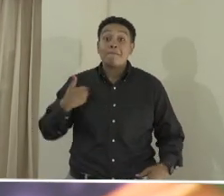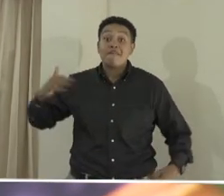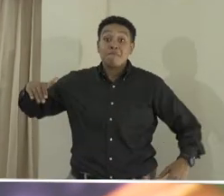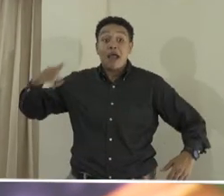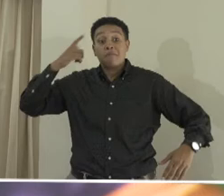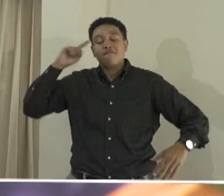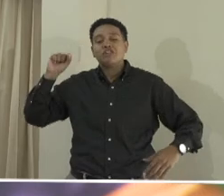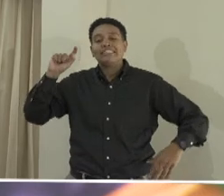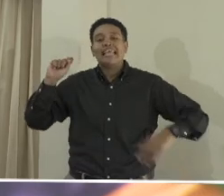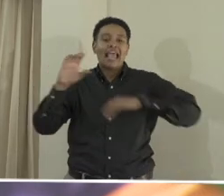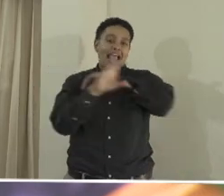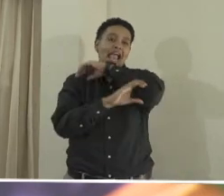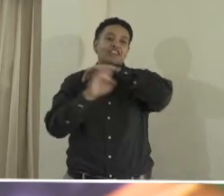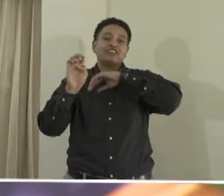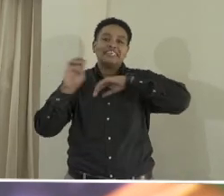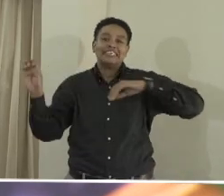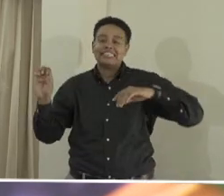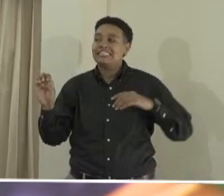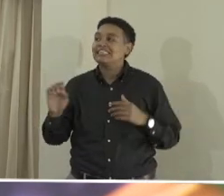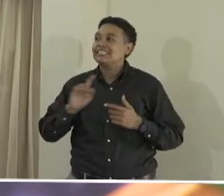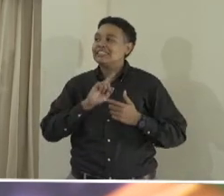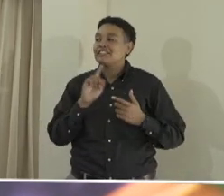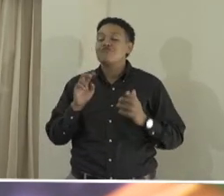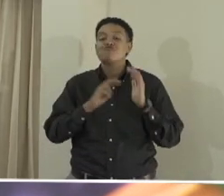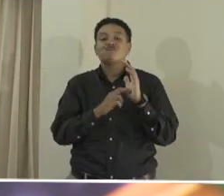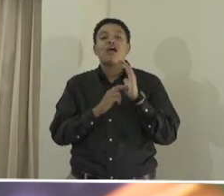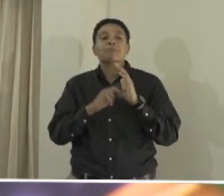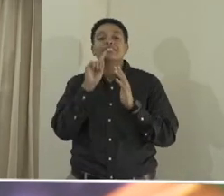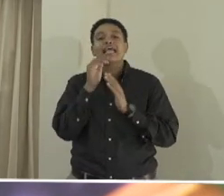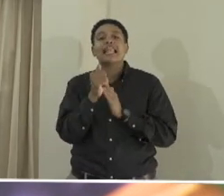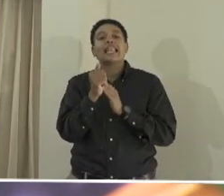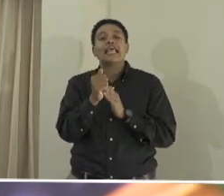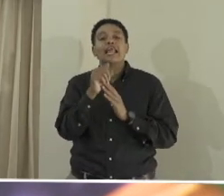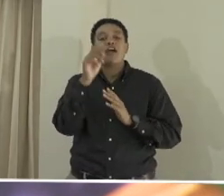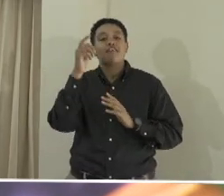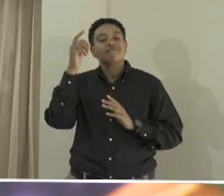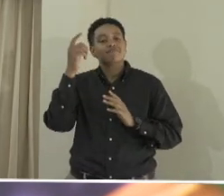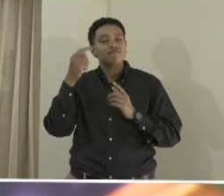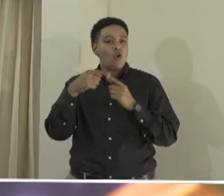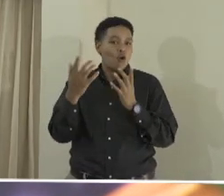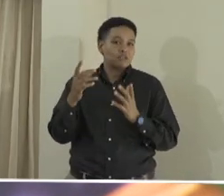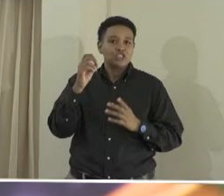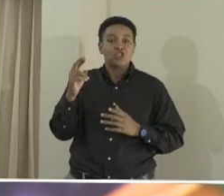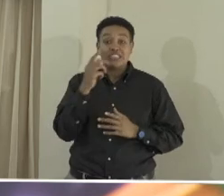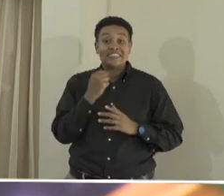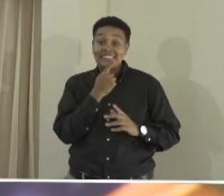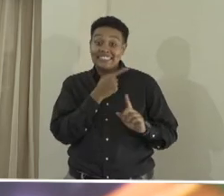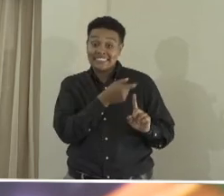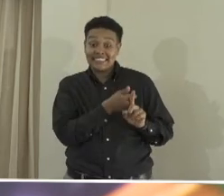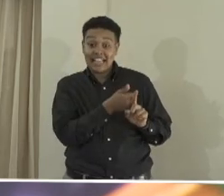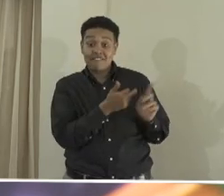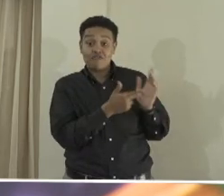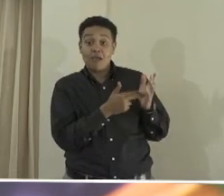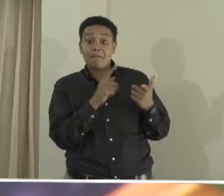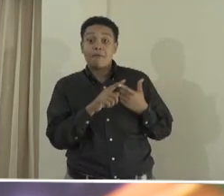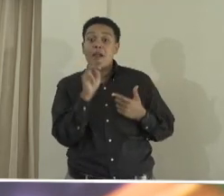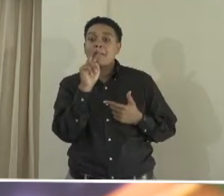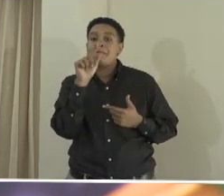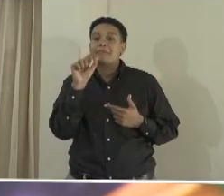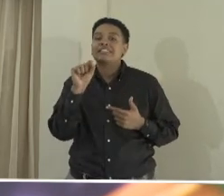Parliament for St. Catherine Eastern, representing the Leader of the Opposition, Dr. Peter Phillips, and Mrs. Fagan.